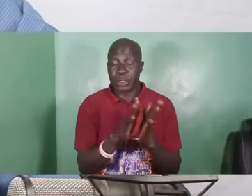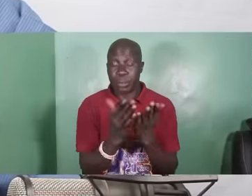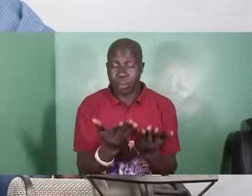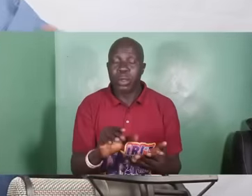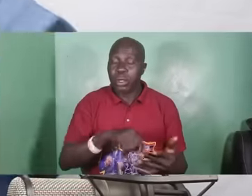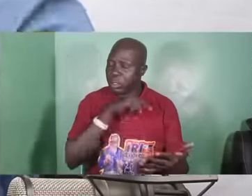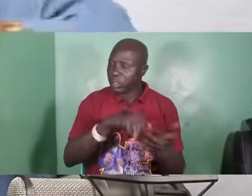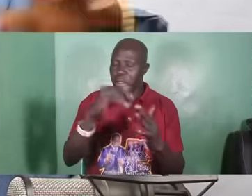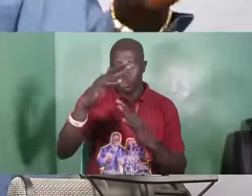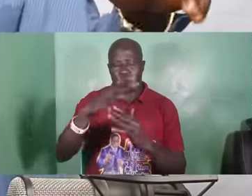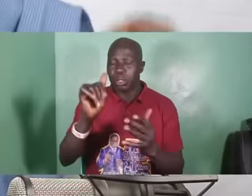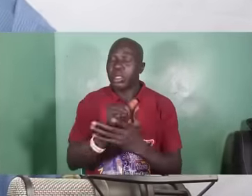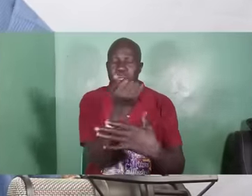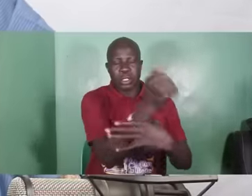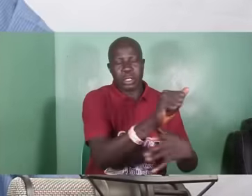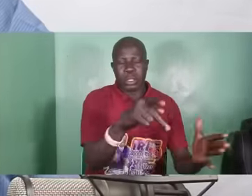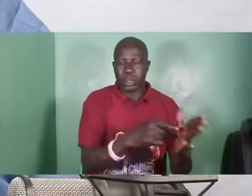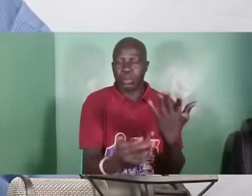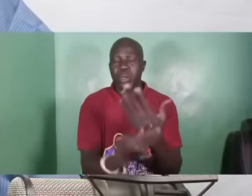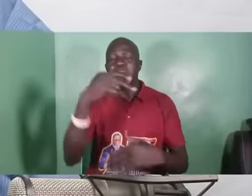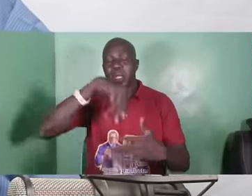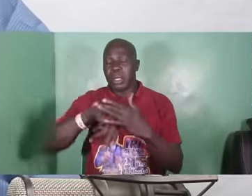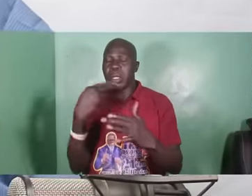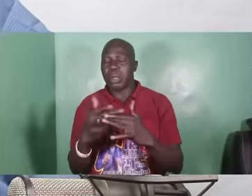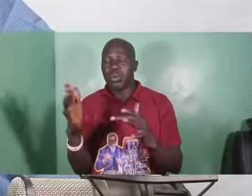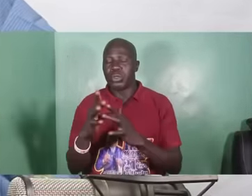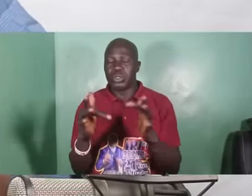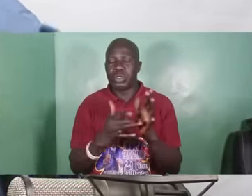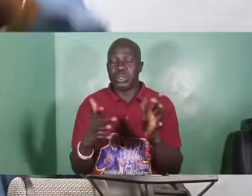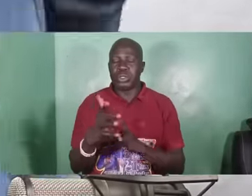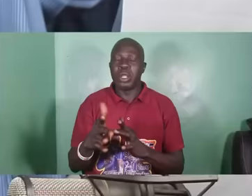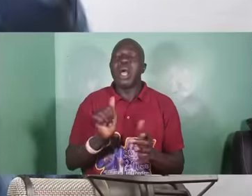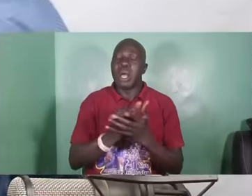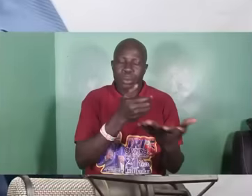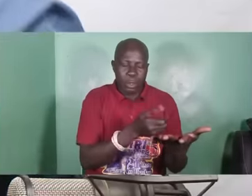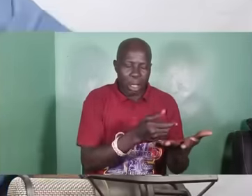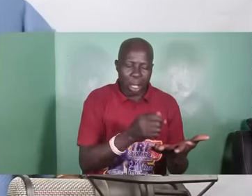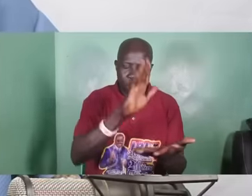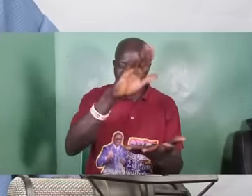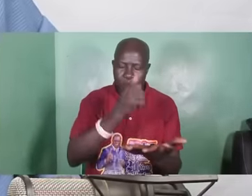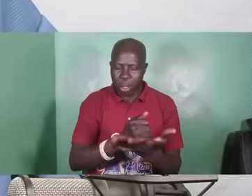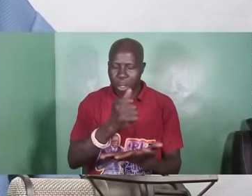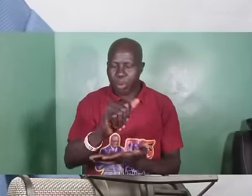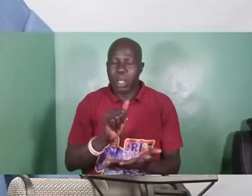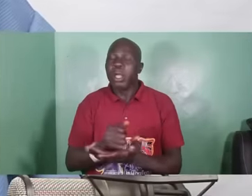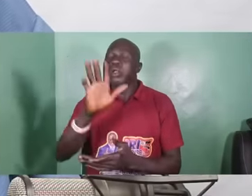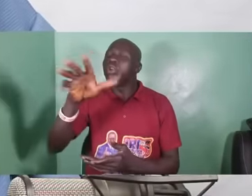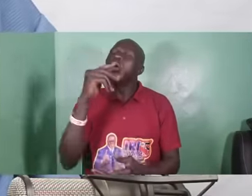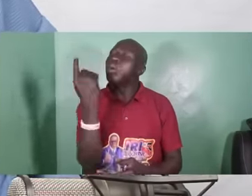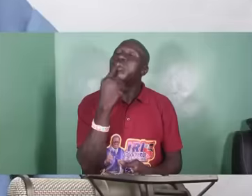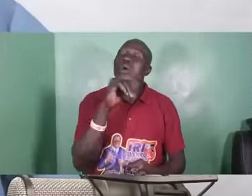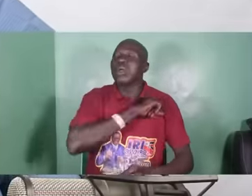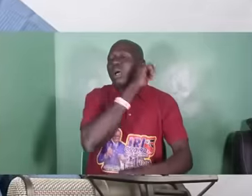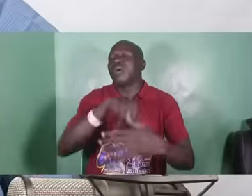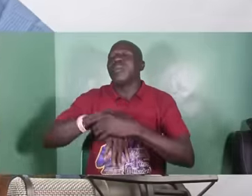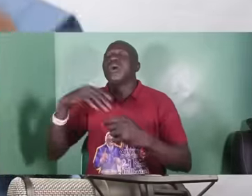Facebook. At the junction. Share program. She pick program. In the name of Jesus. Oh, the man type of me. And Kwame is still there. Oh, Lord, see no man. The